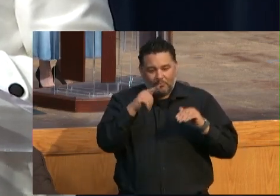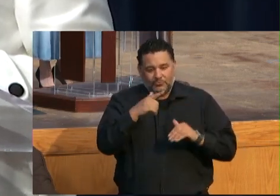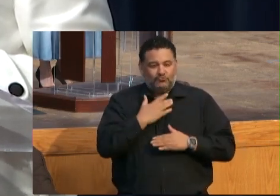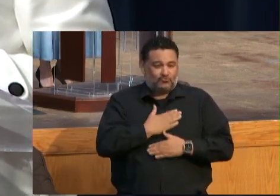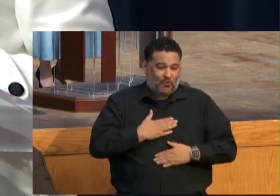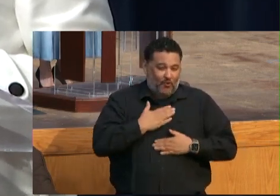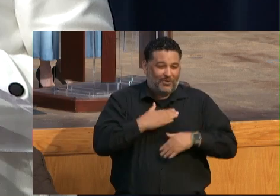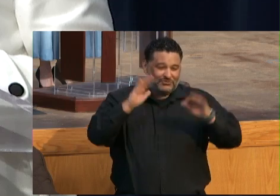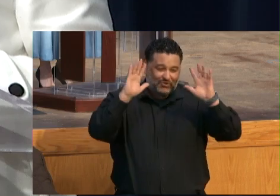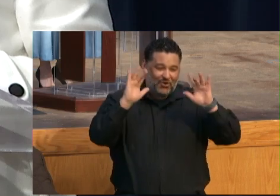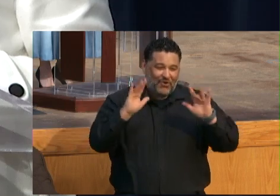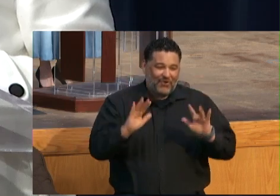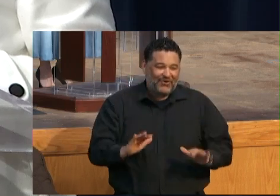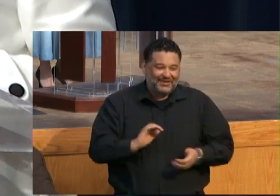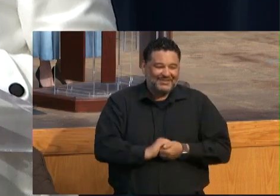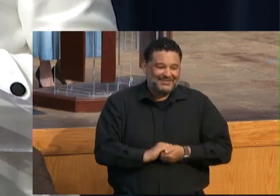snow.